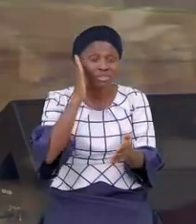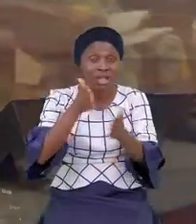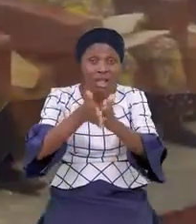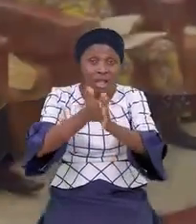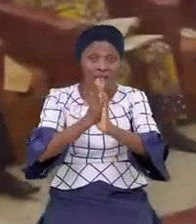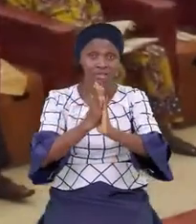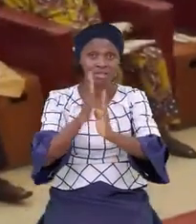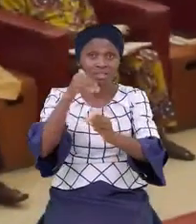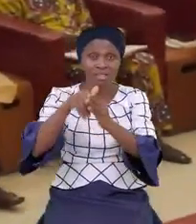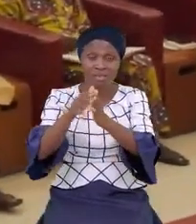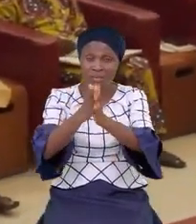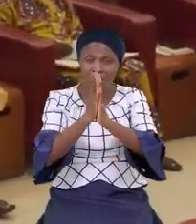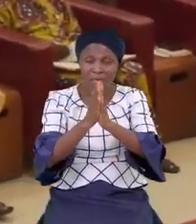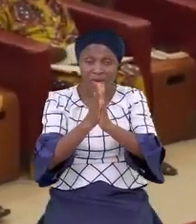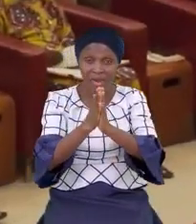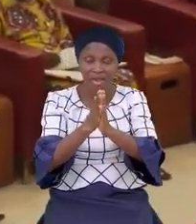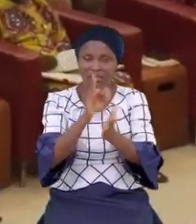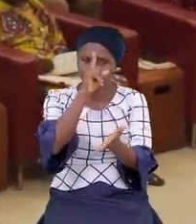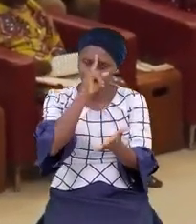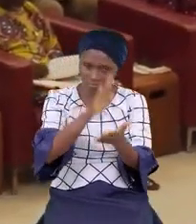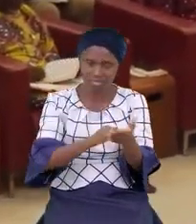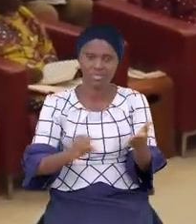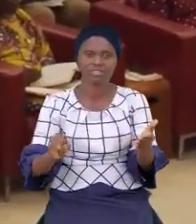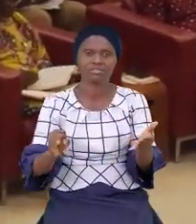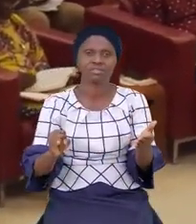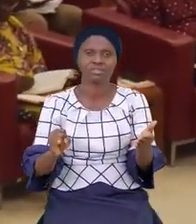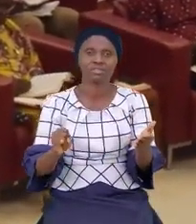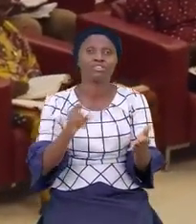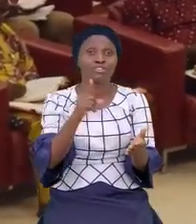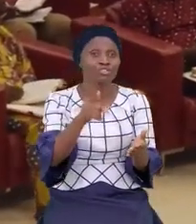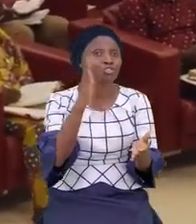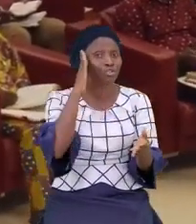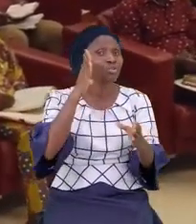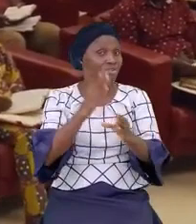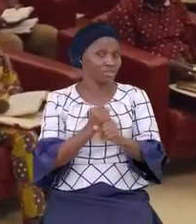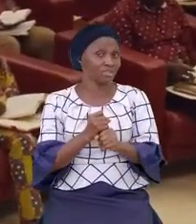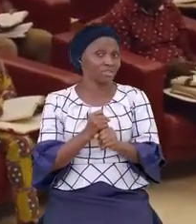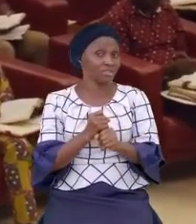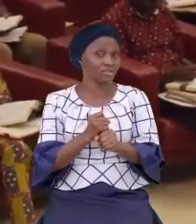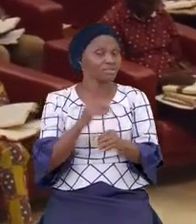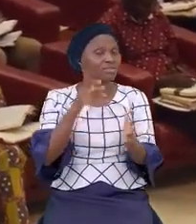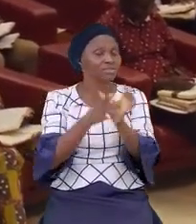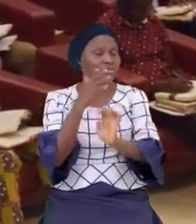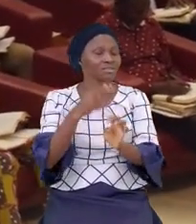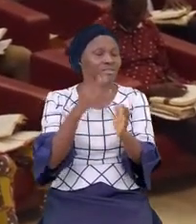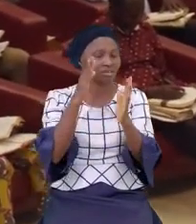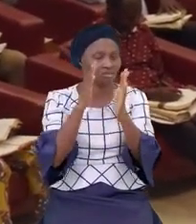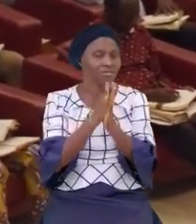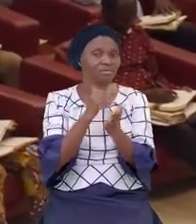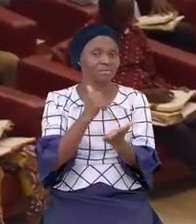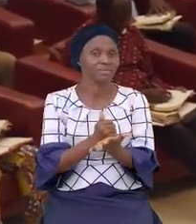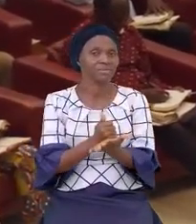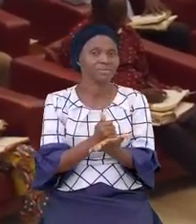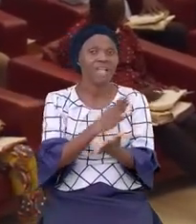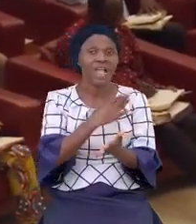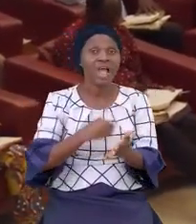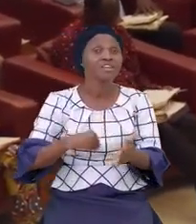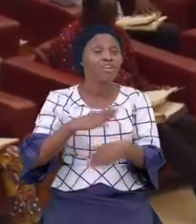prayer, believing, ye shall receive. And all